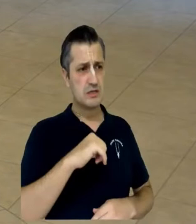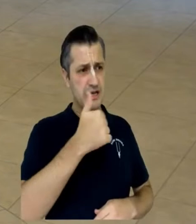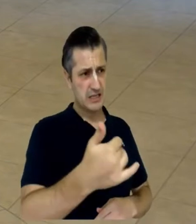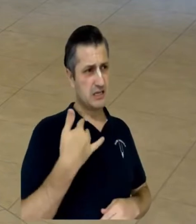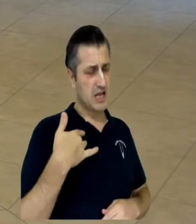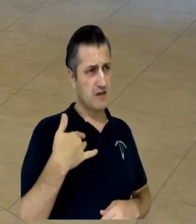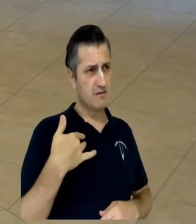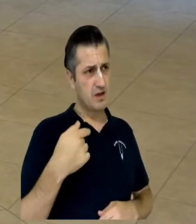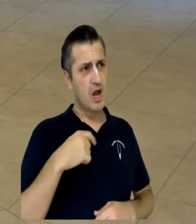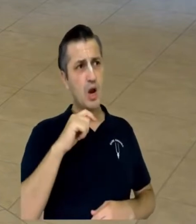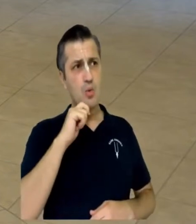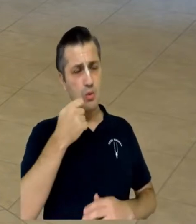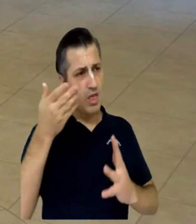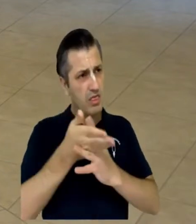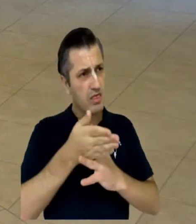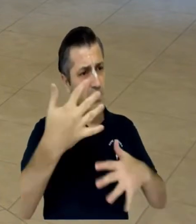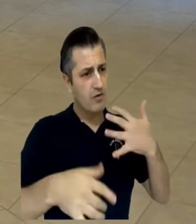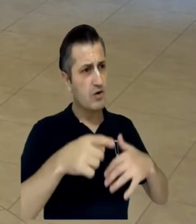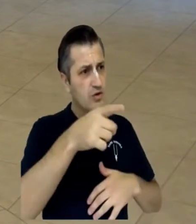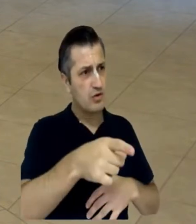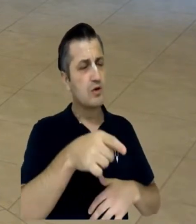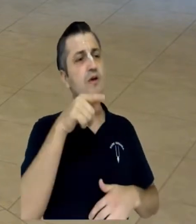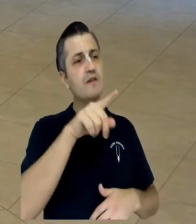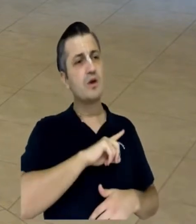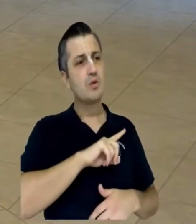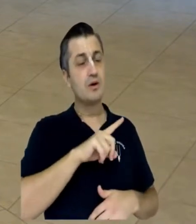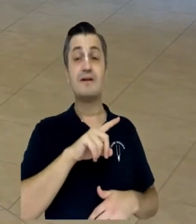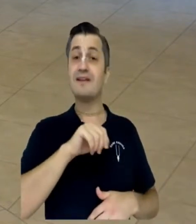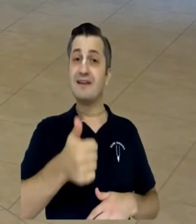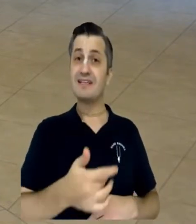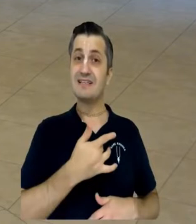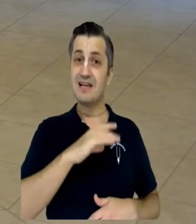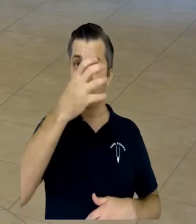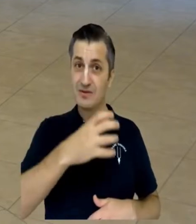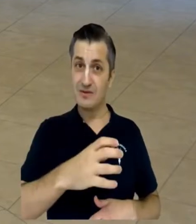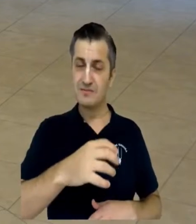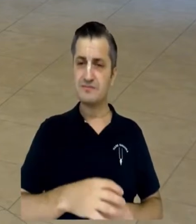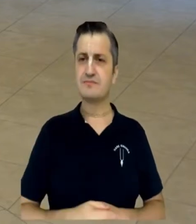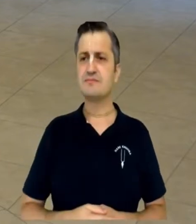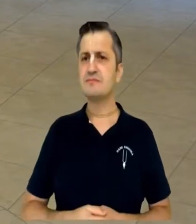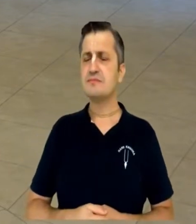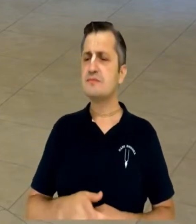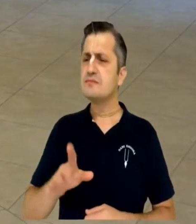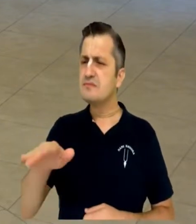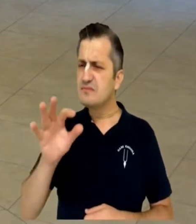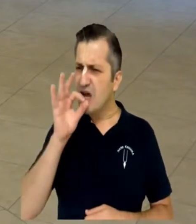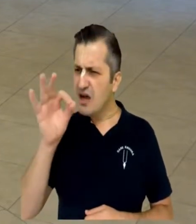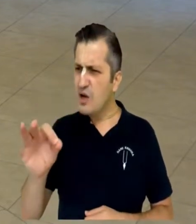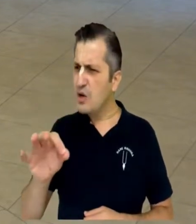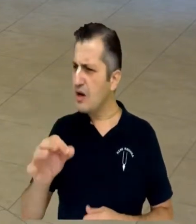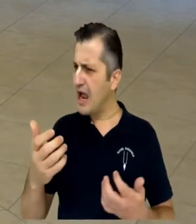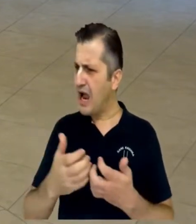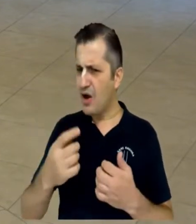not to Krishna. And finally, he remembered, because he was a great devotee in his previous life. He remembered about Krishna, and then he started saying the prayers.